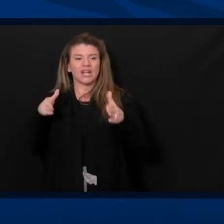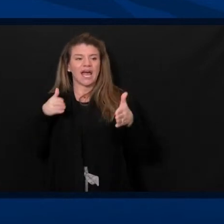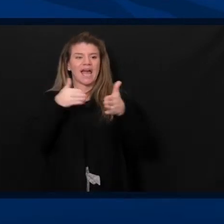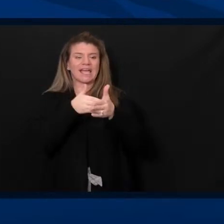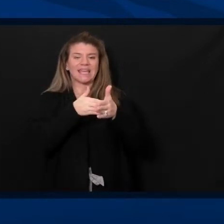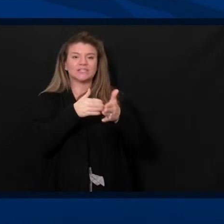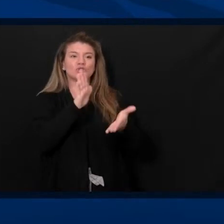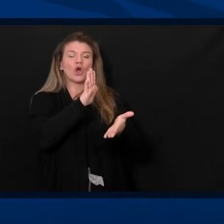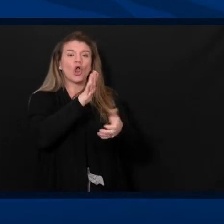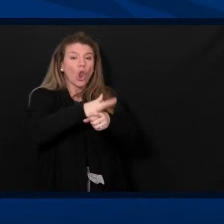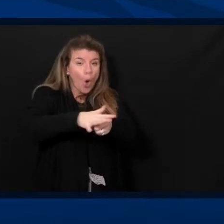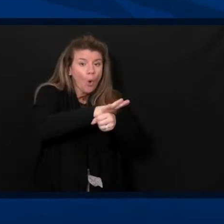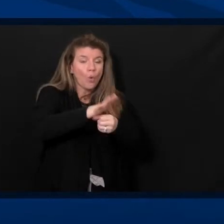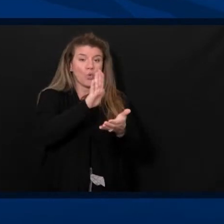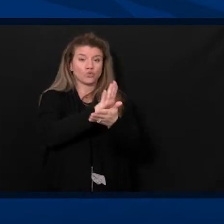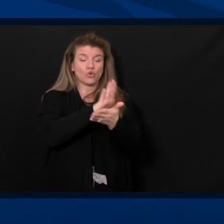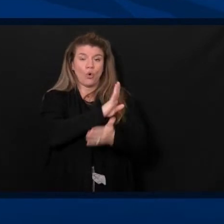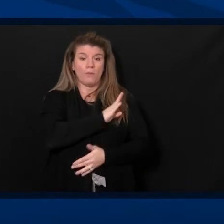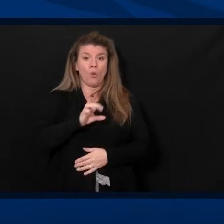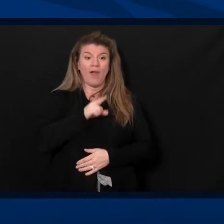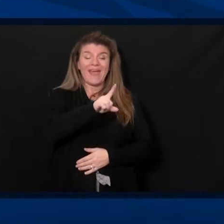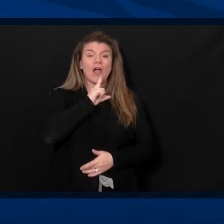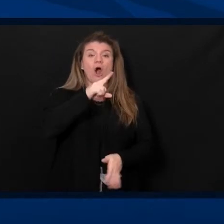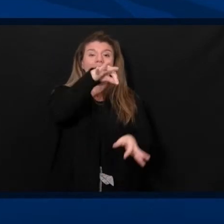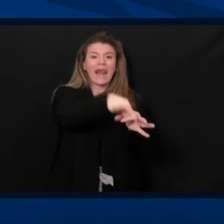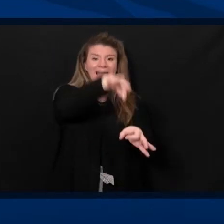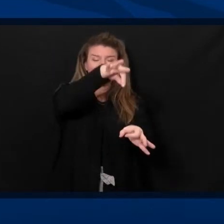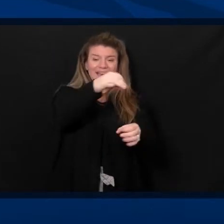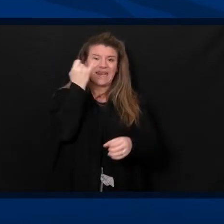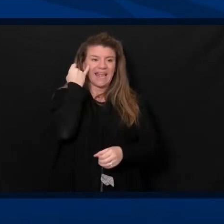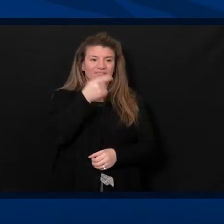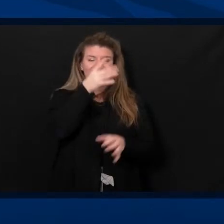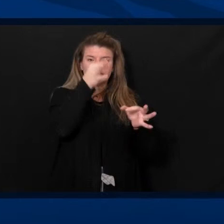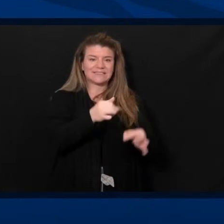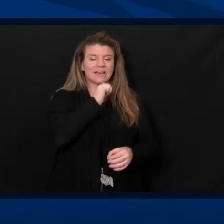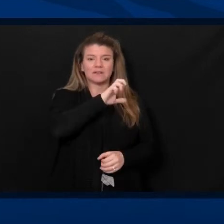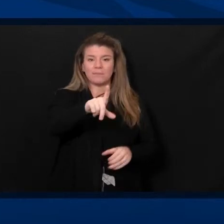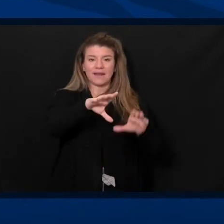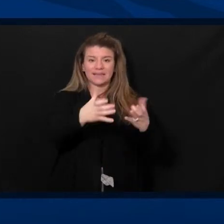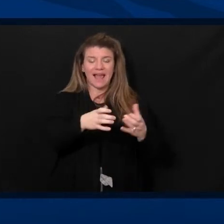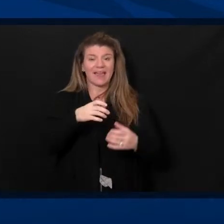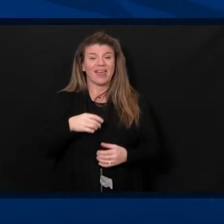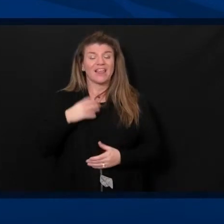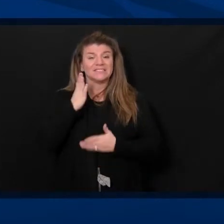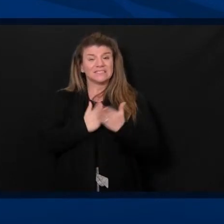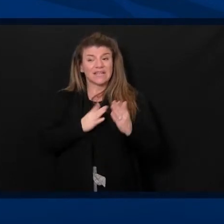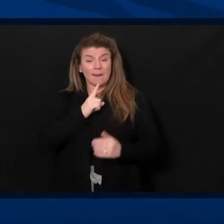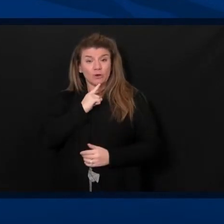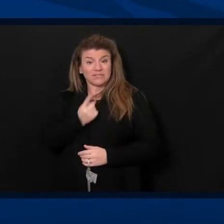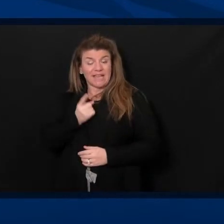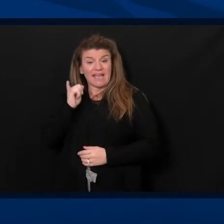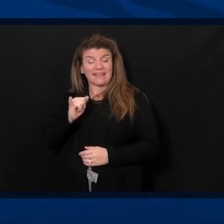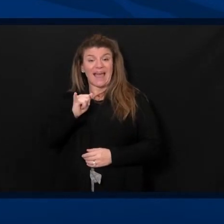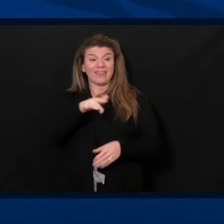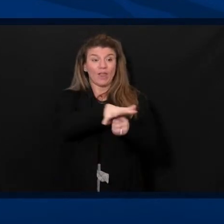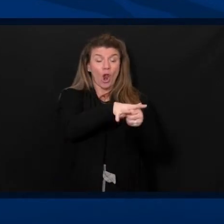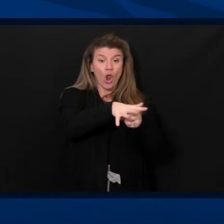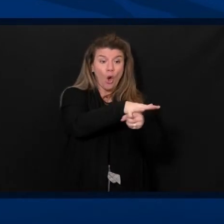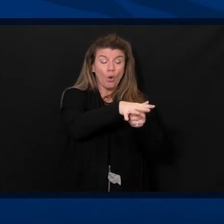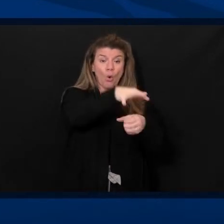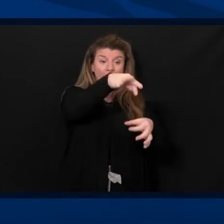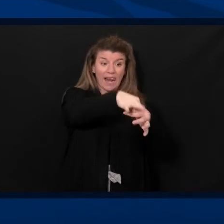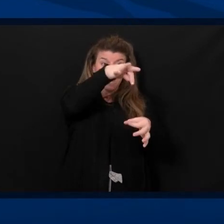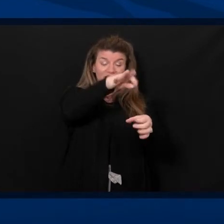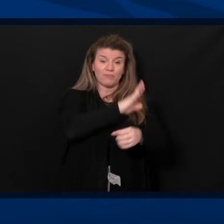are elected, if they haven't gone back into class. And some people saying that the local elected board should make the local